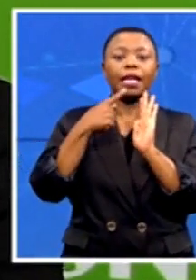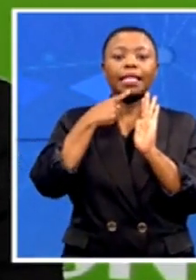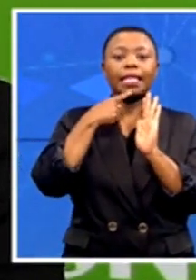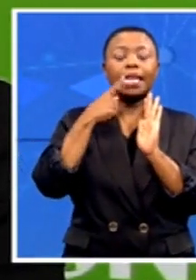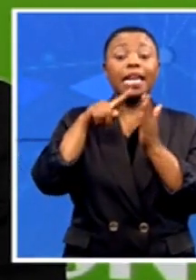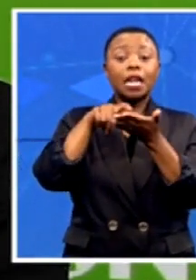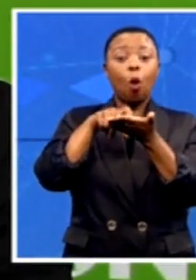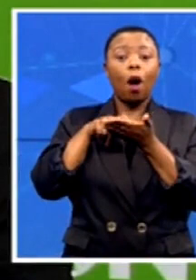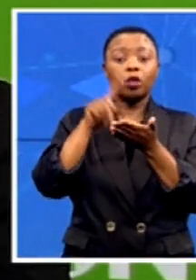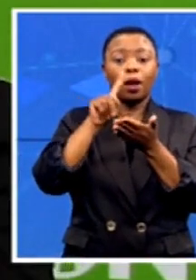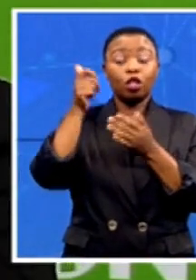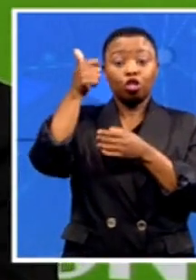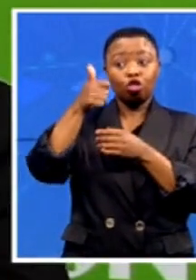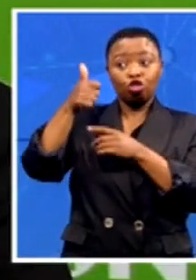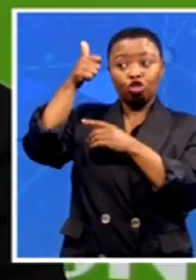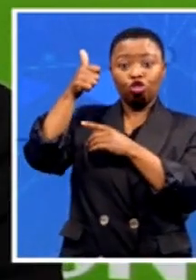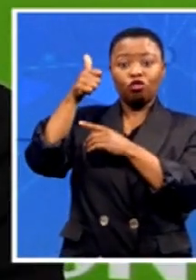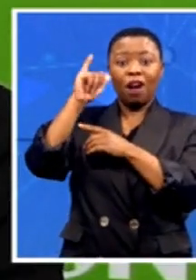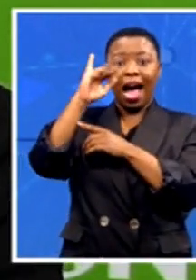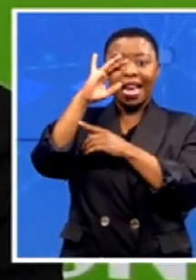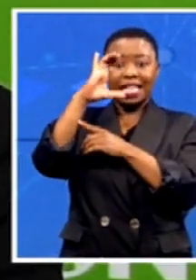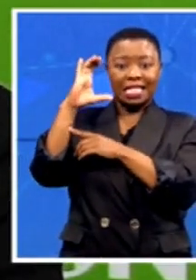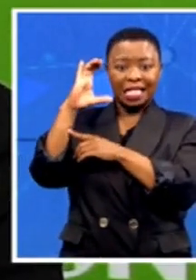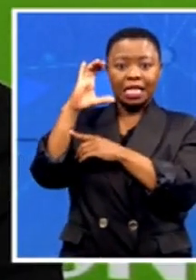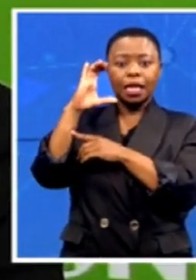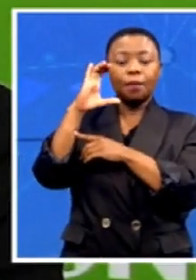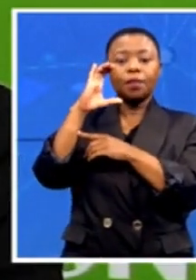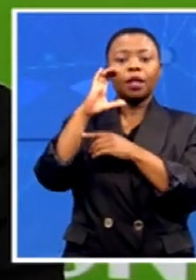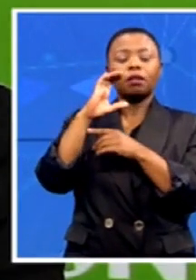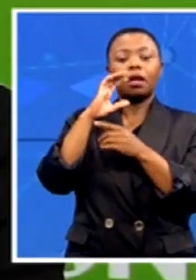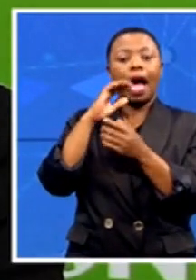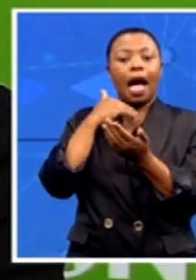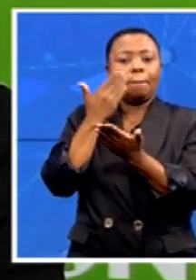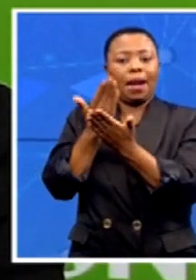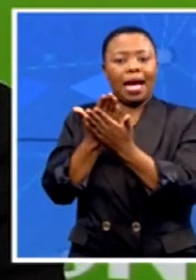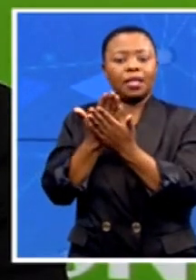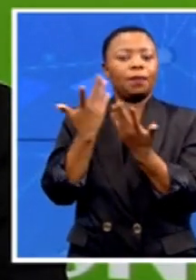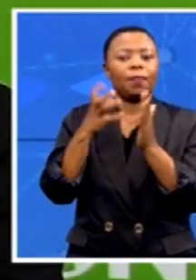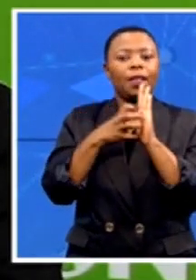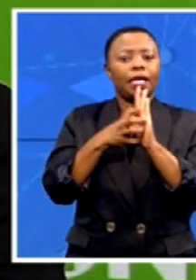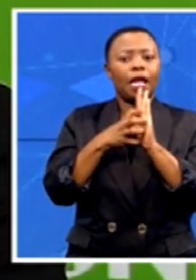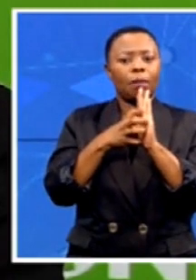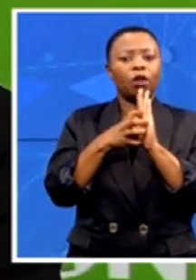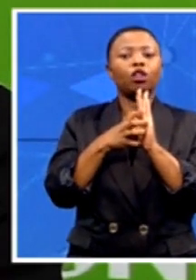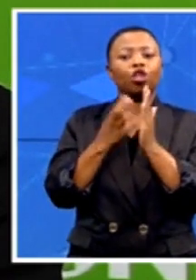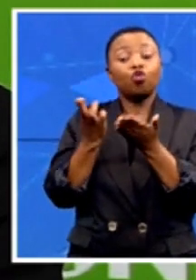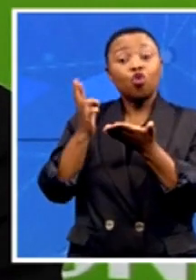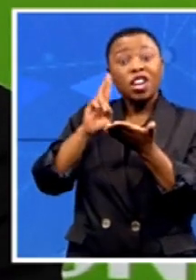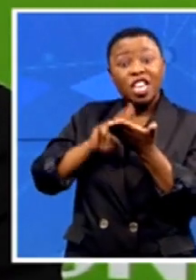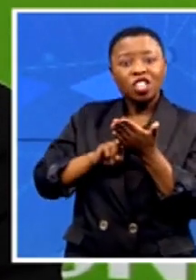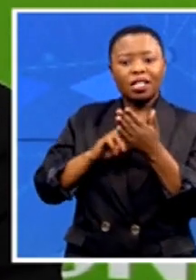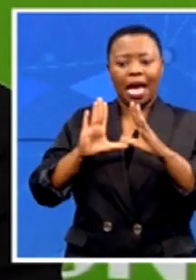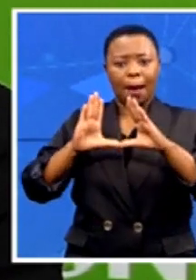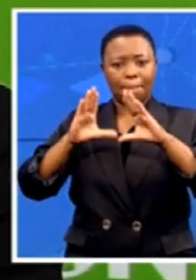Officer, upon application by a party such as Action SA, to register a party in accordance with that specific